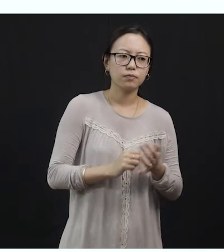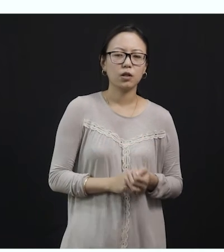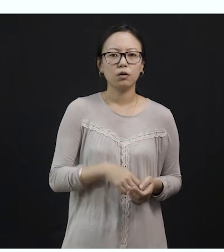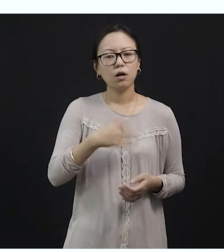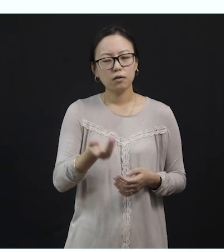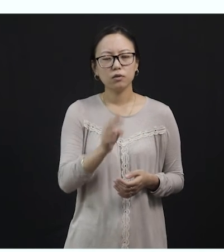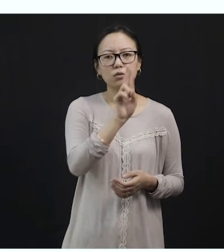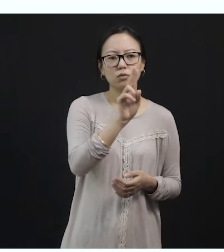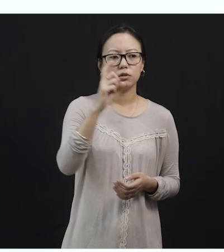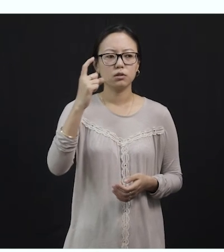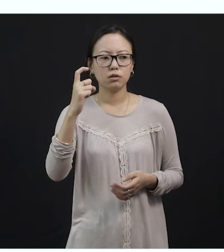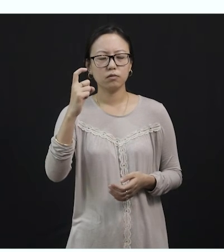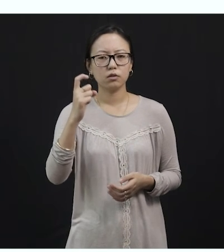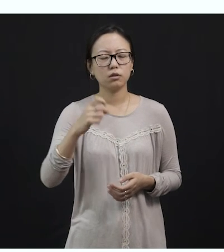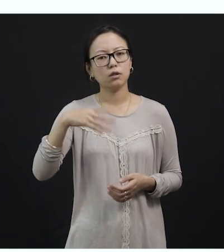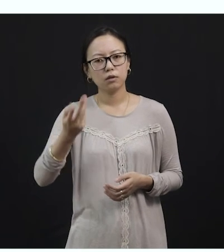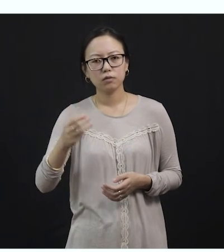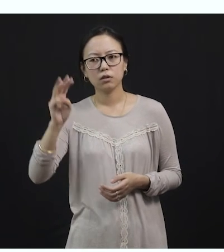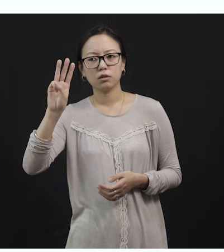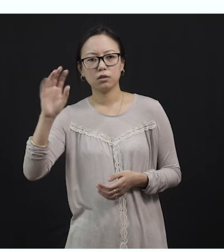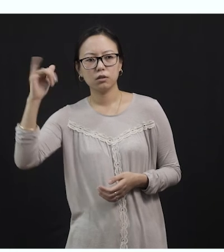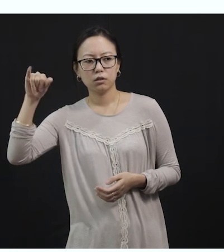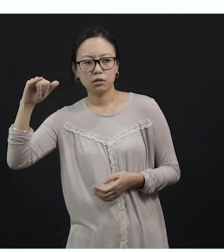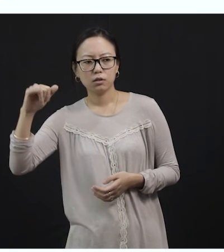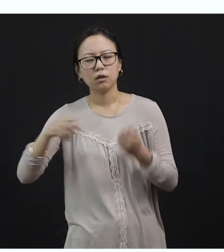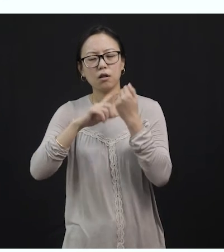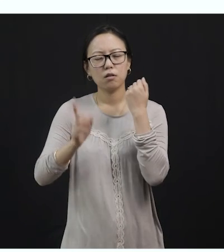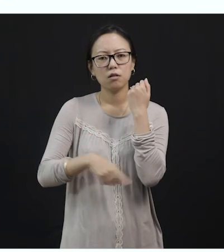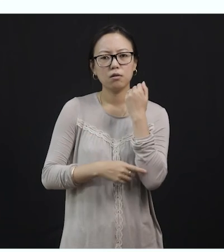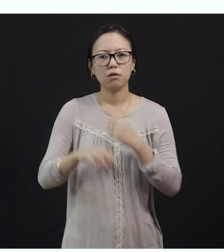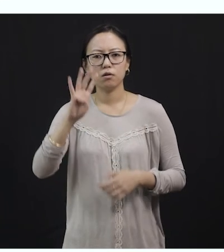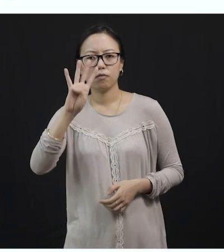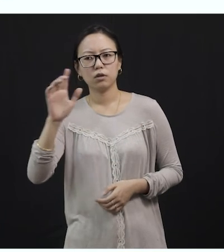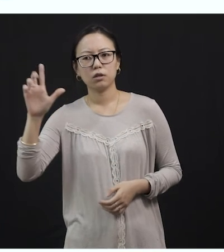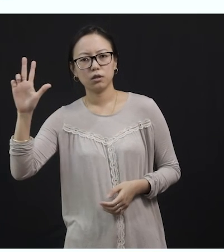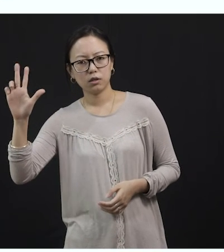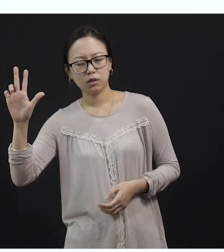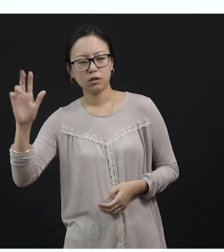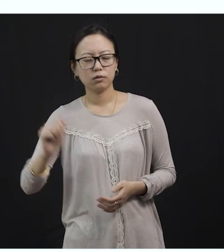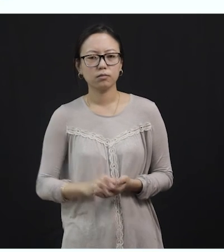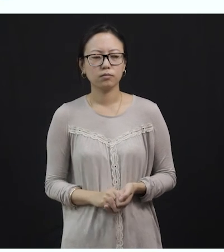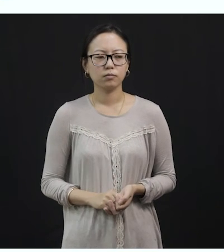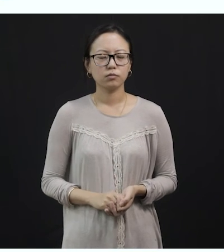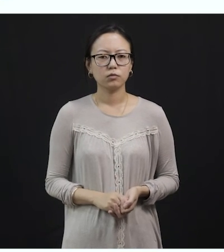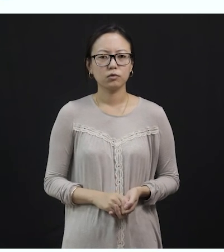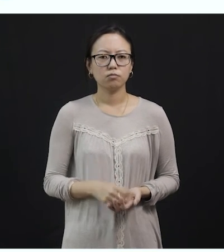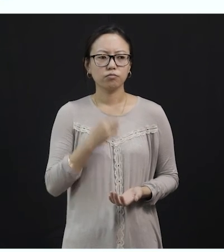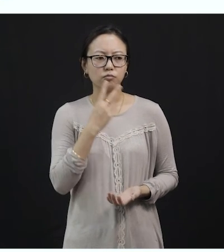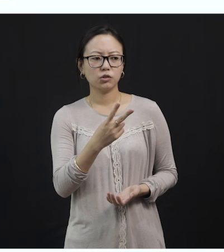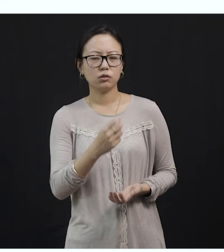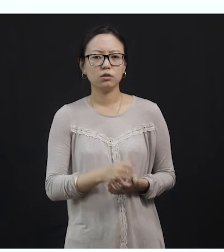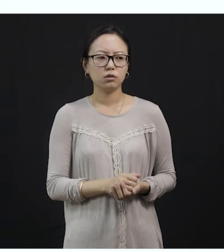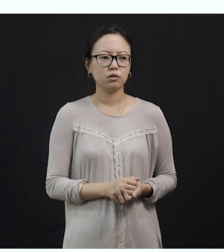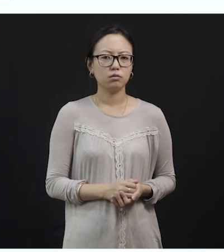27. Next will be 36. And finally, 48. Okay? So you can see that the numbers